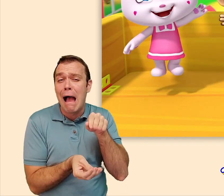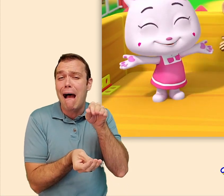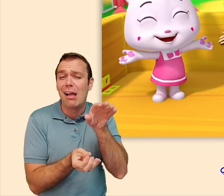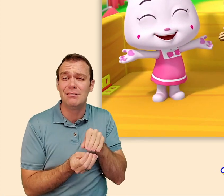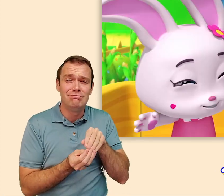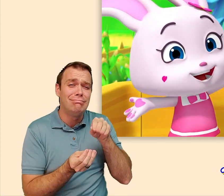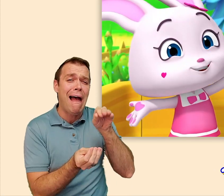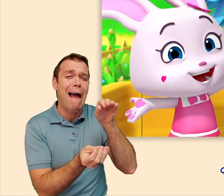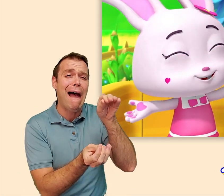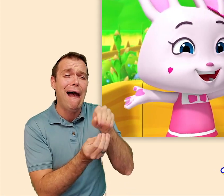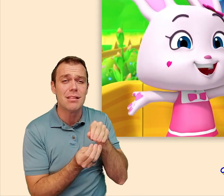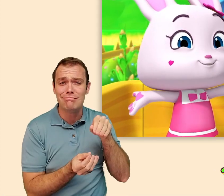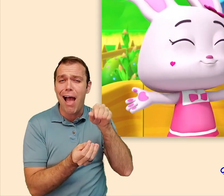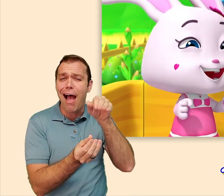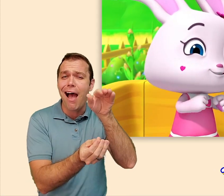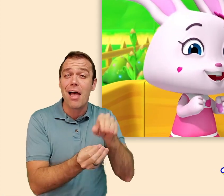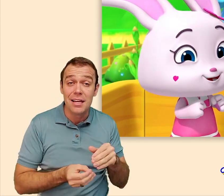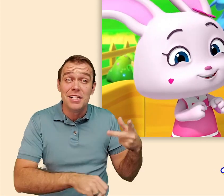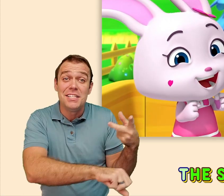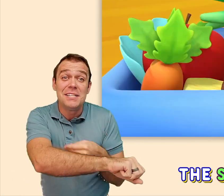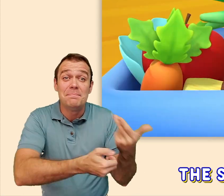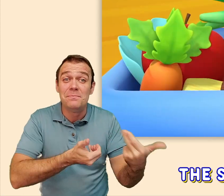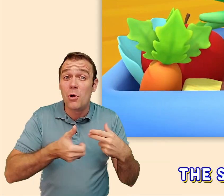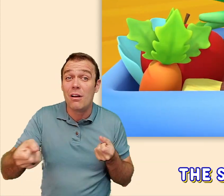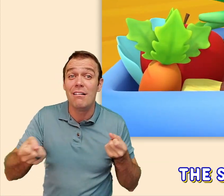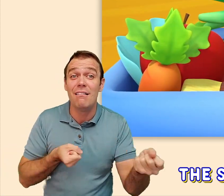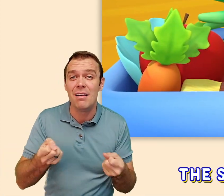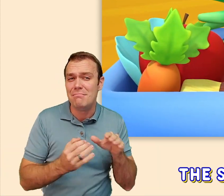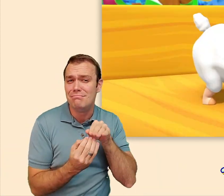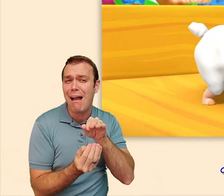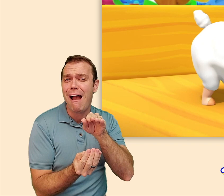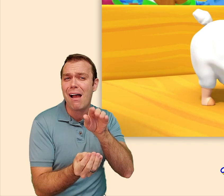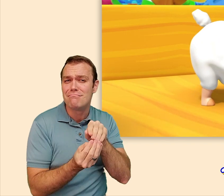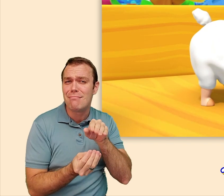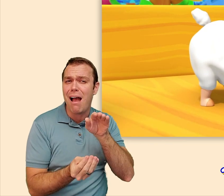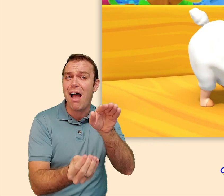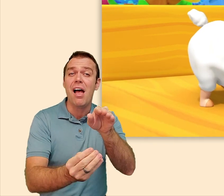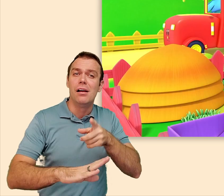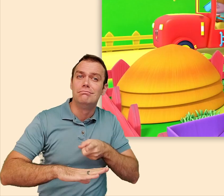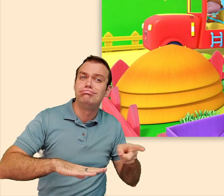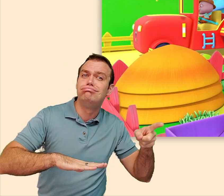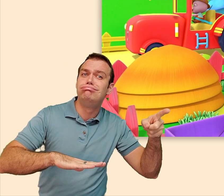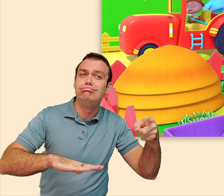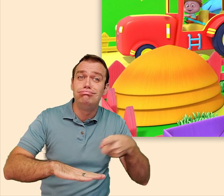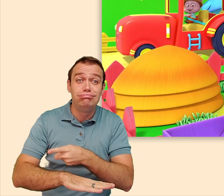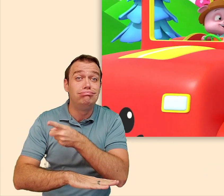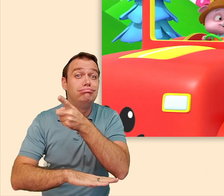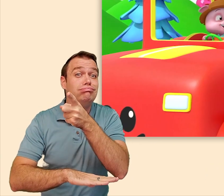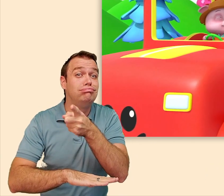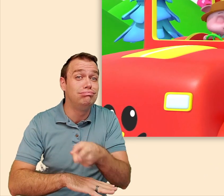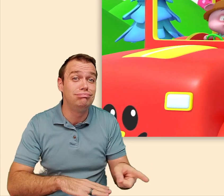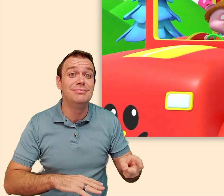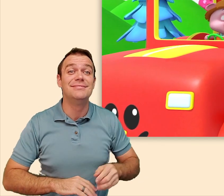ba ba ba ba ba ba ba ba. The sheep on the tractor goes ba ba ba all around